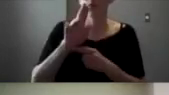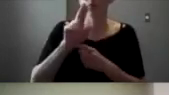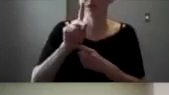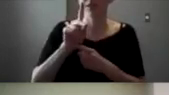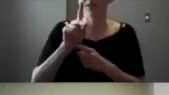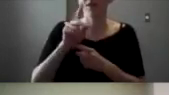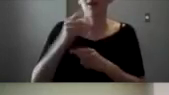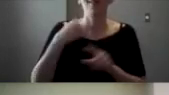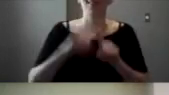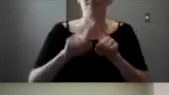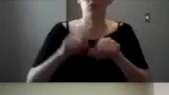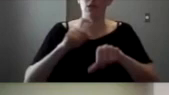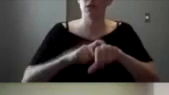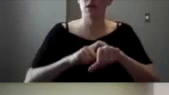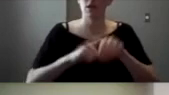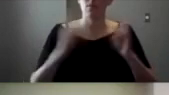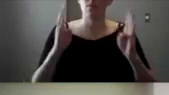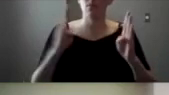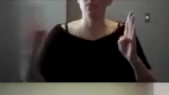efficacy.